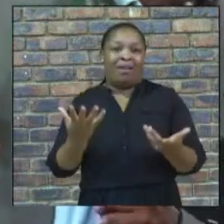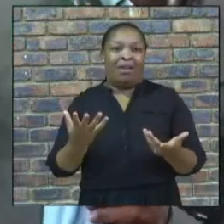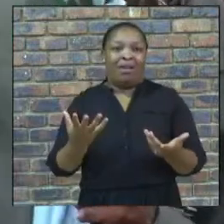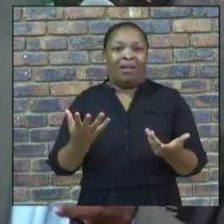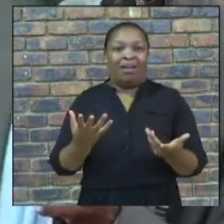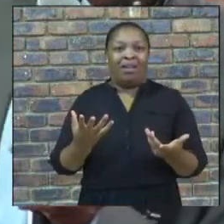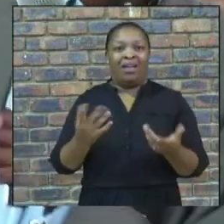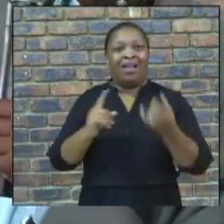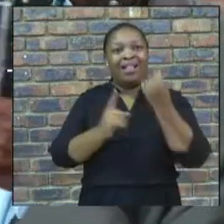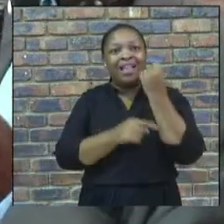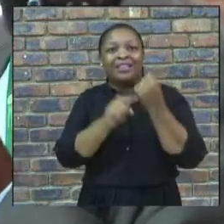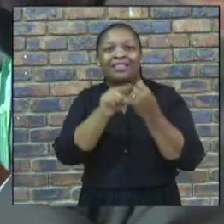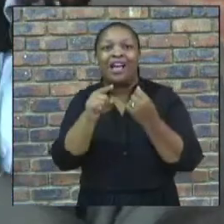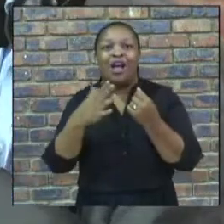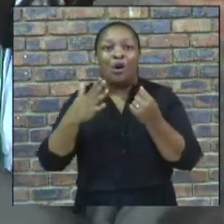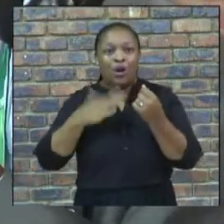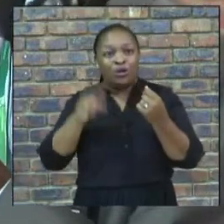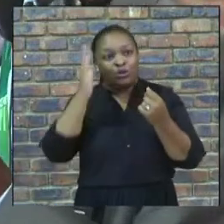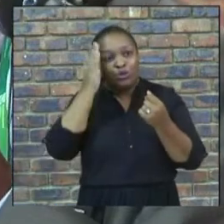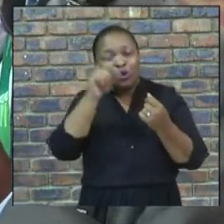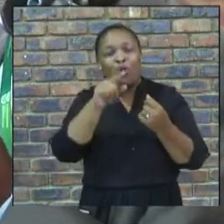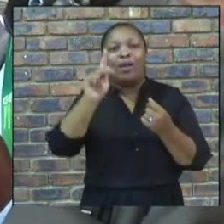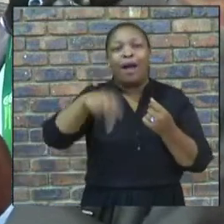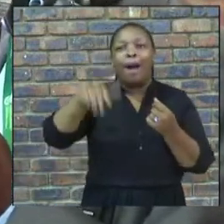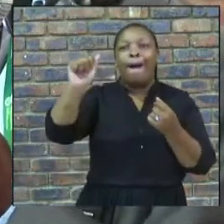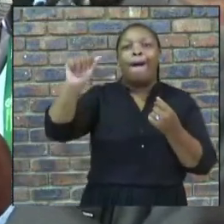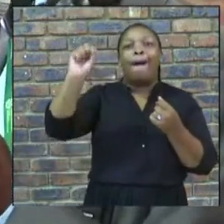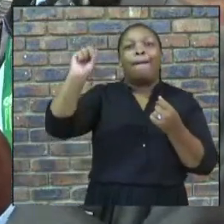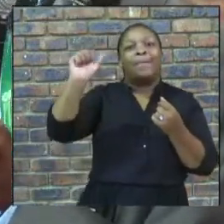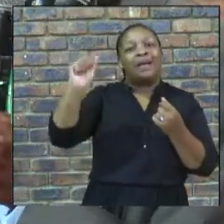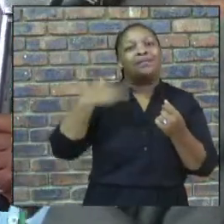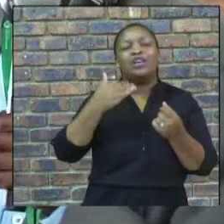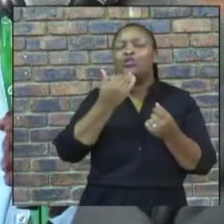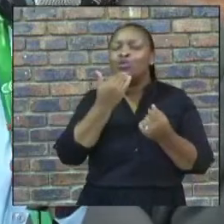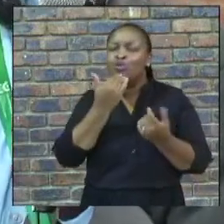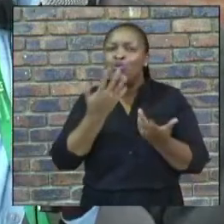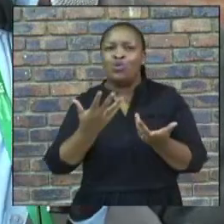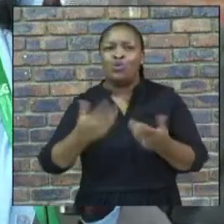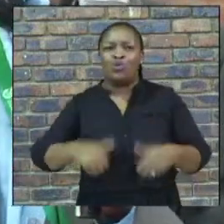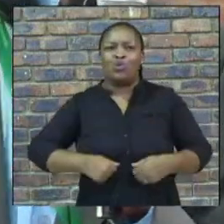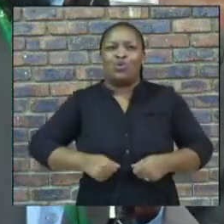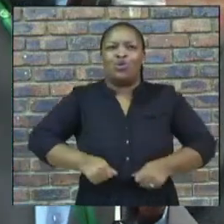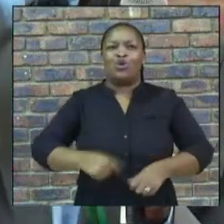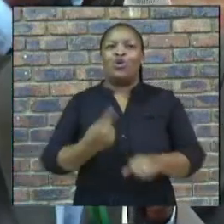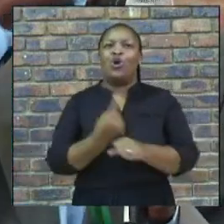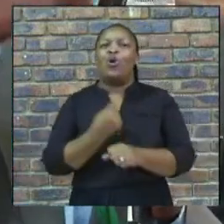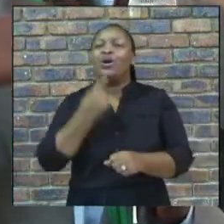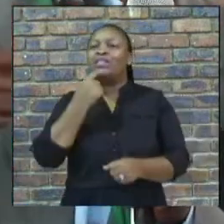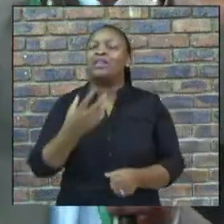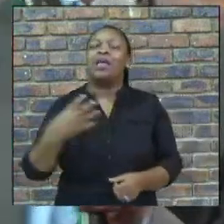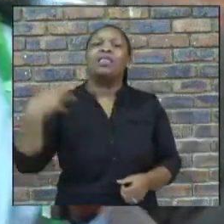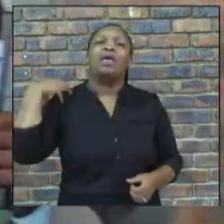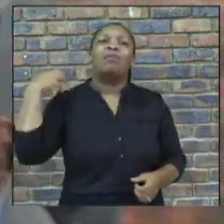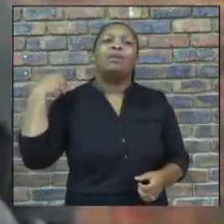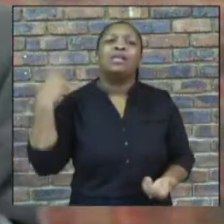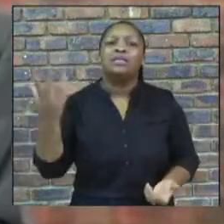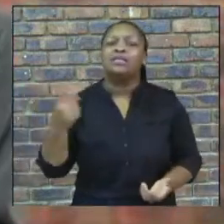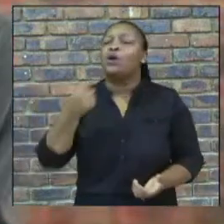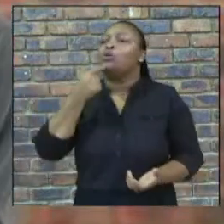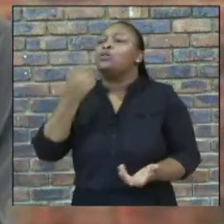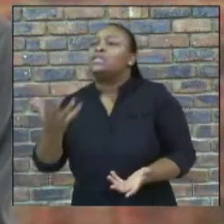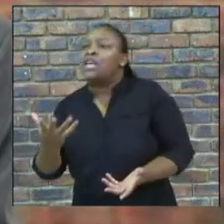lastly, who is this PASA that you're talking about? Because you are always saying the minister is going to